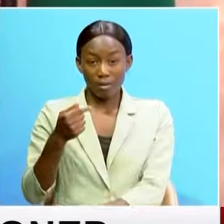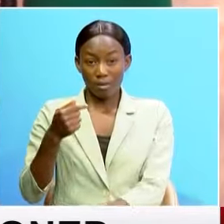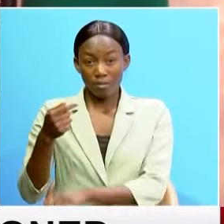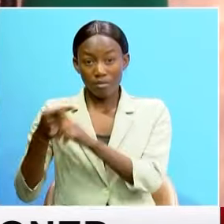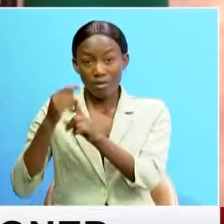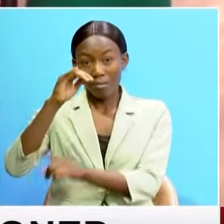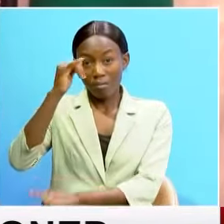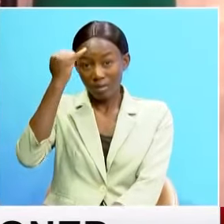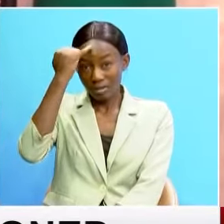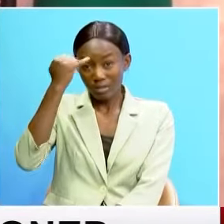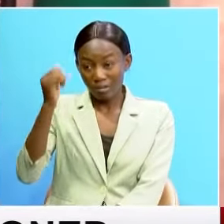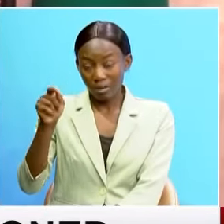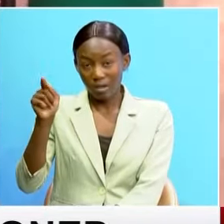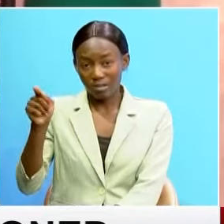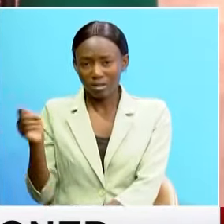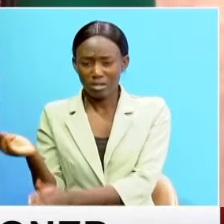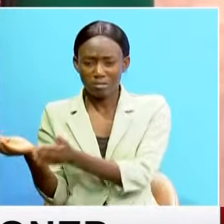Zambia.